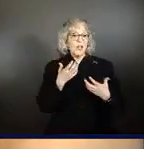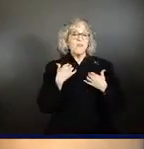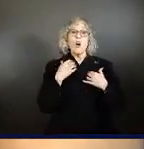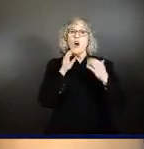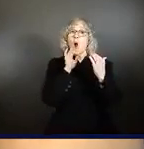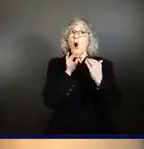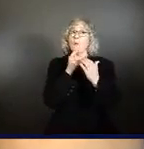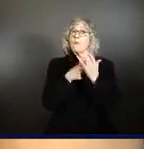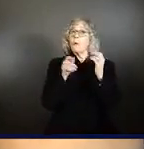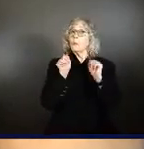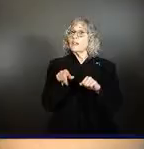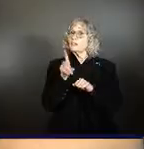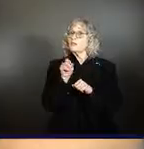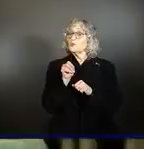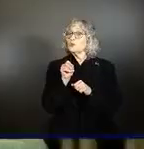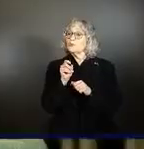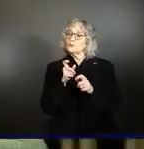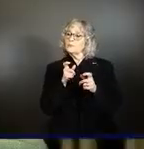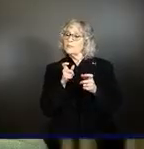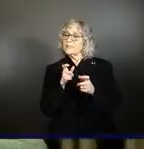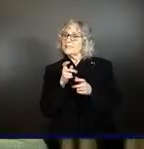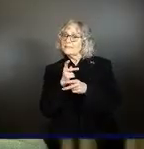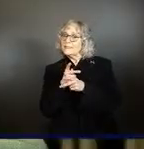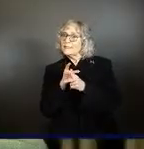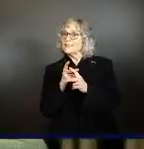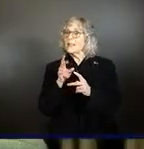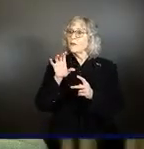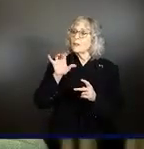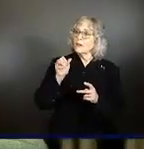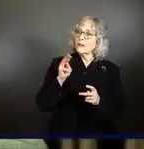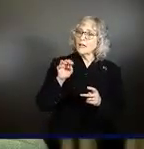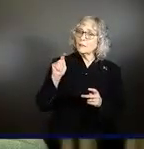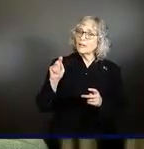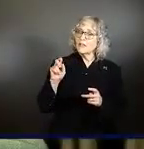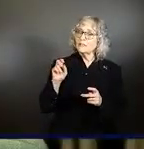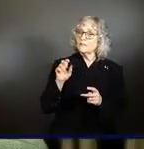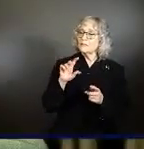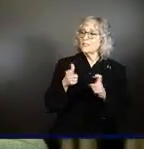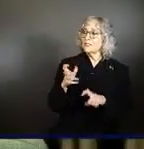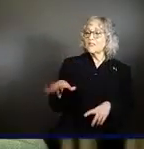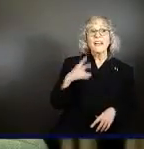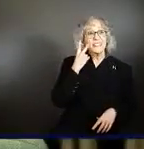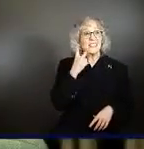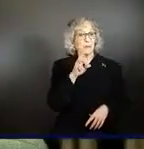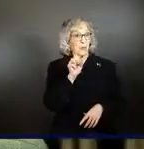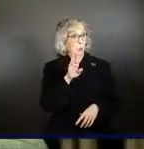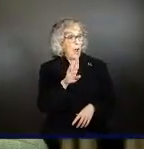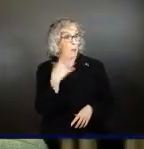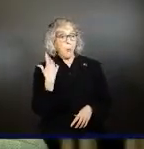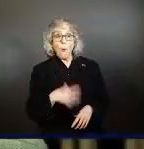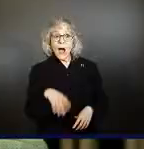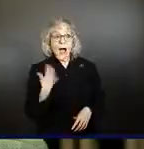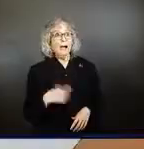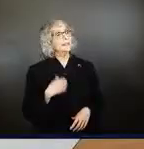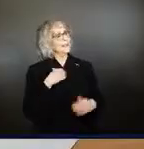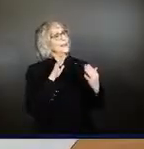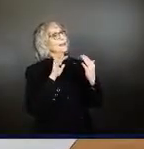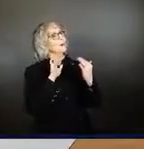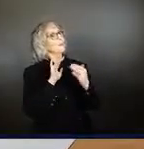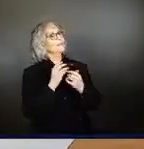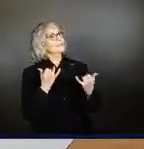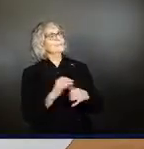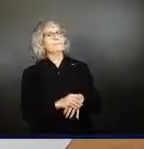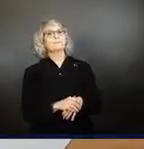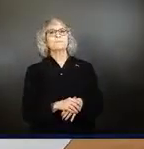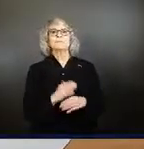of what we can do for climate change. I mean, absolutely. Seeing what Webb has done, that leaves me hopeful. Yeah. So, that sounds great. Our next